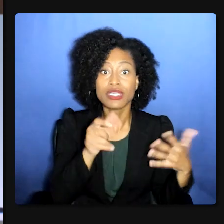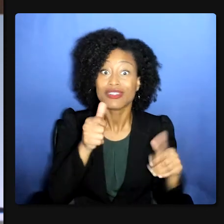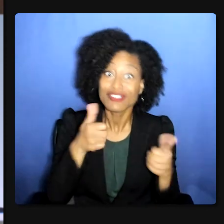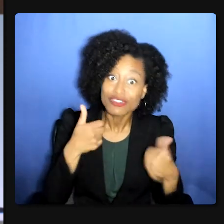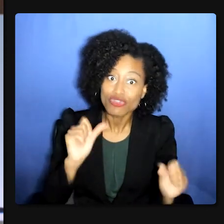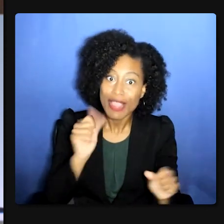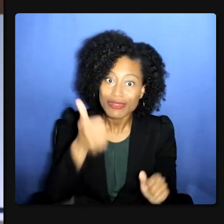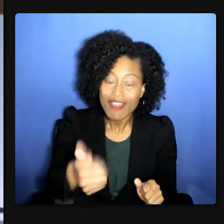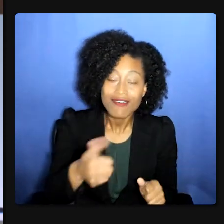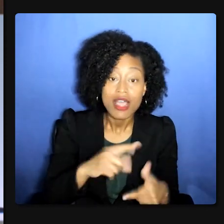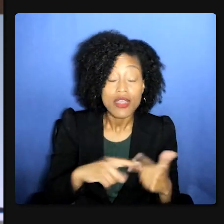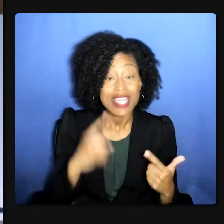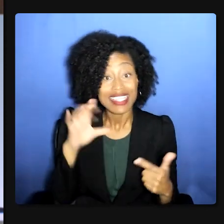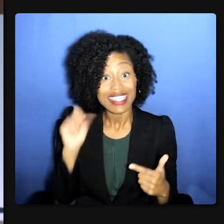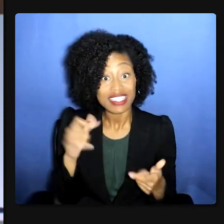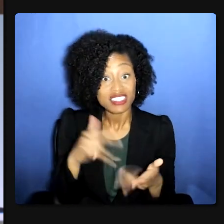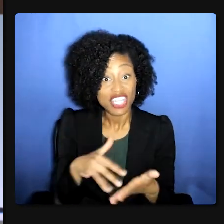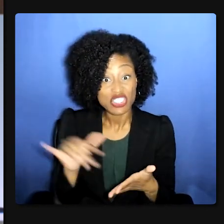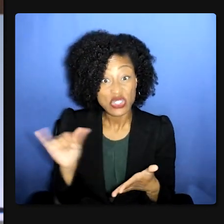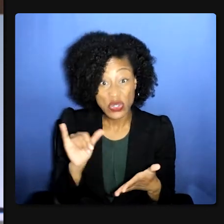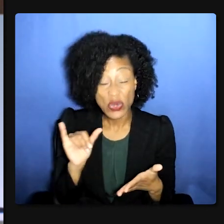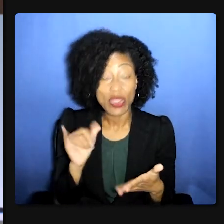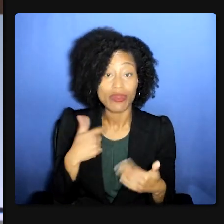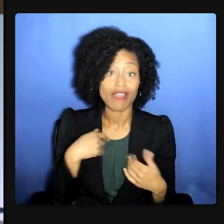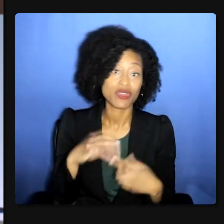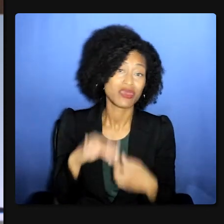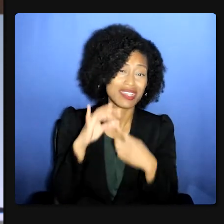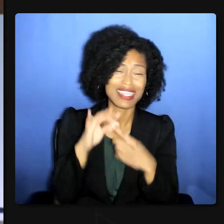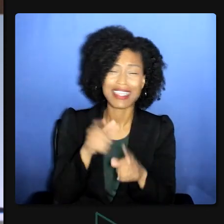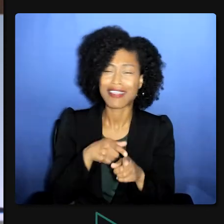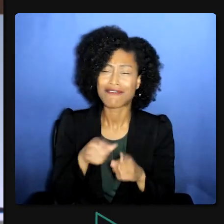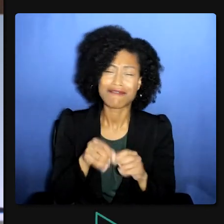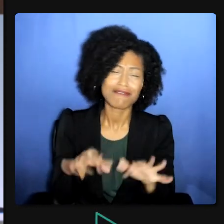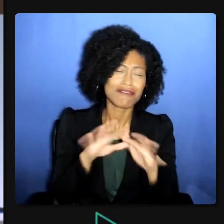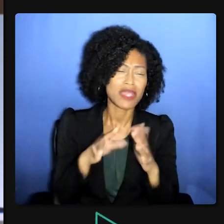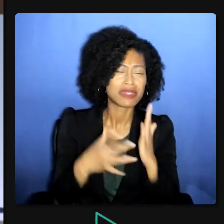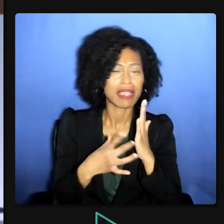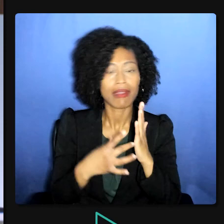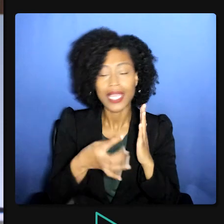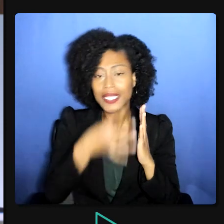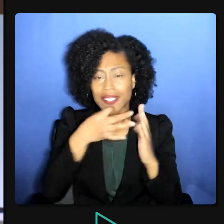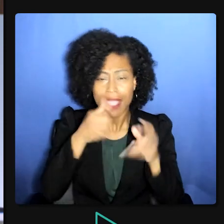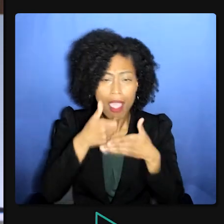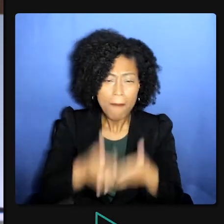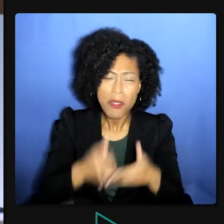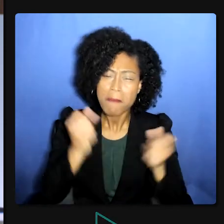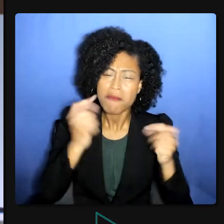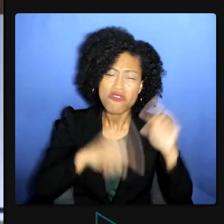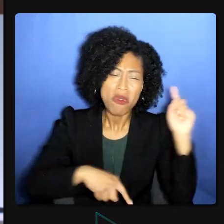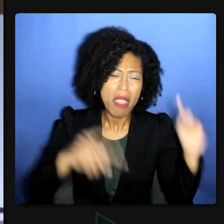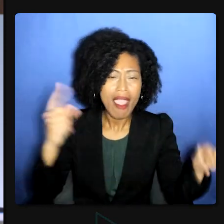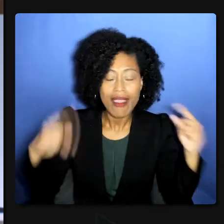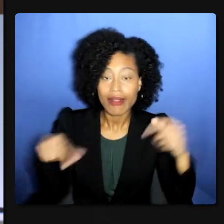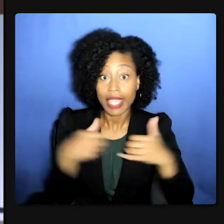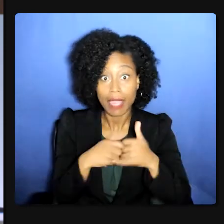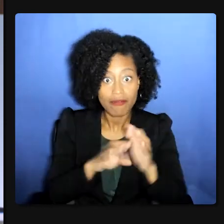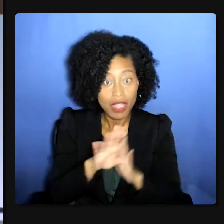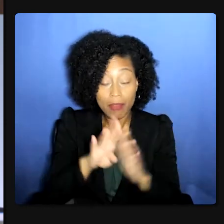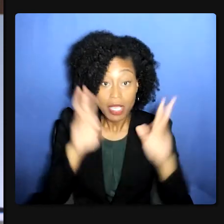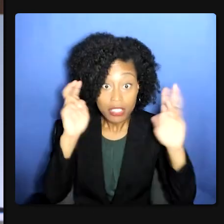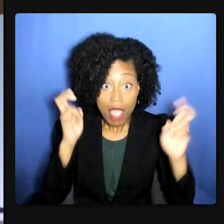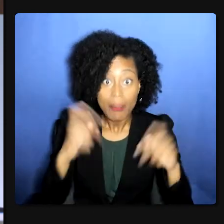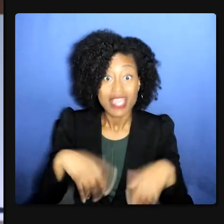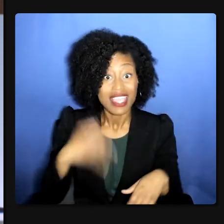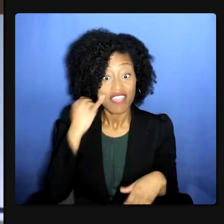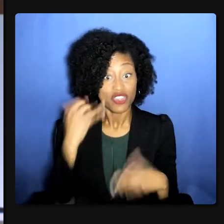you saw. We also have deep field technical expertise who can help you with game development topics. And if you're interested in